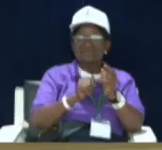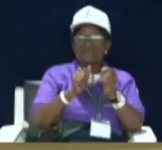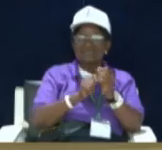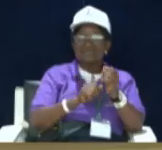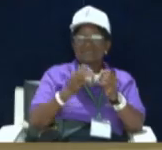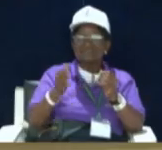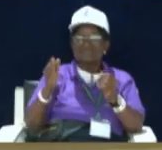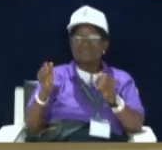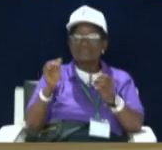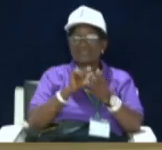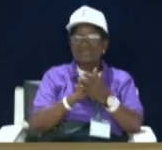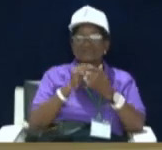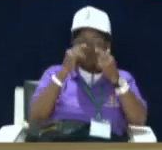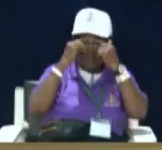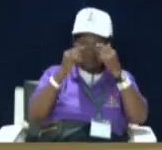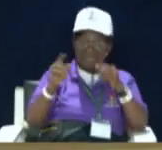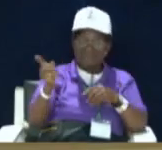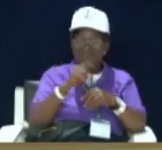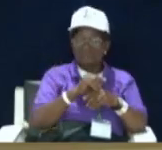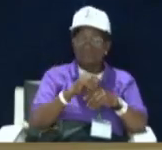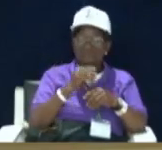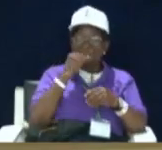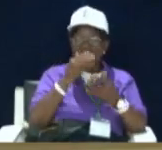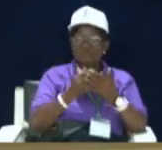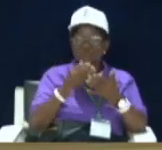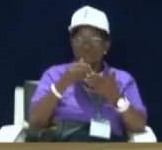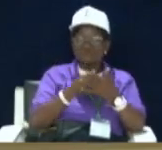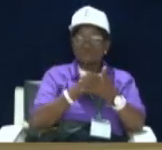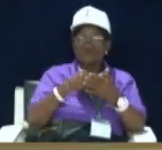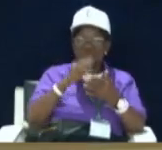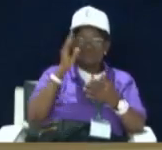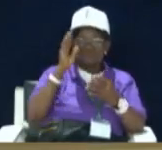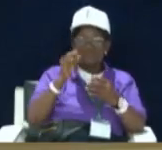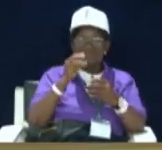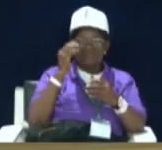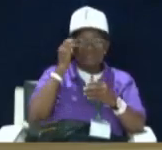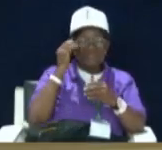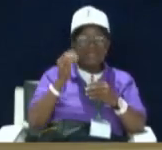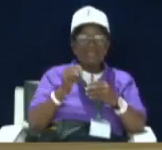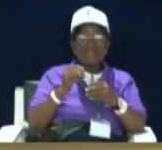royin ayola ma gbo si yin o a o ni gbo royin banuje